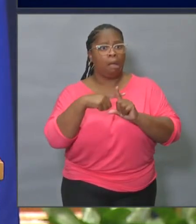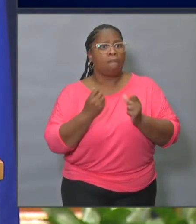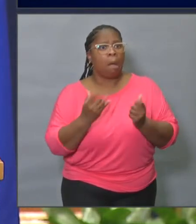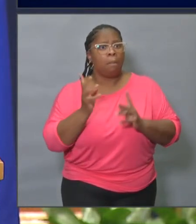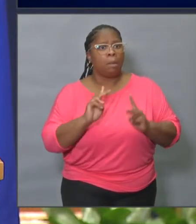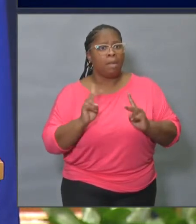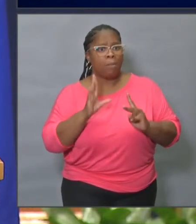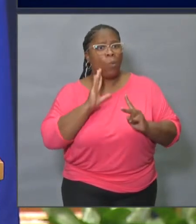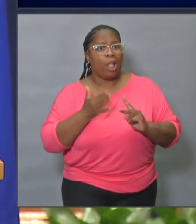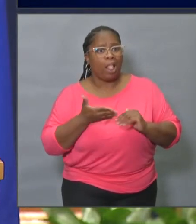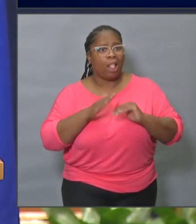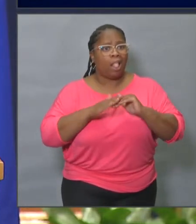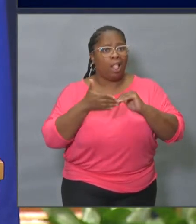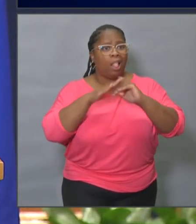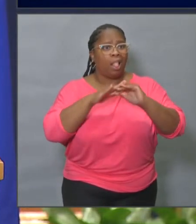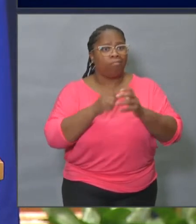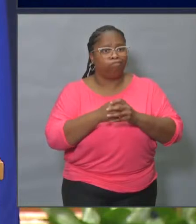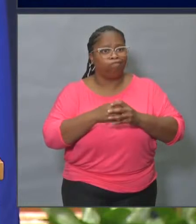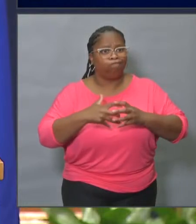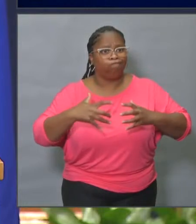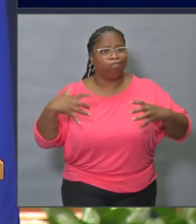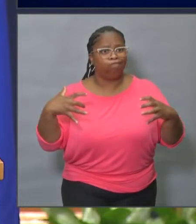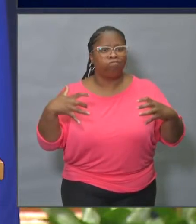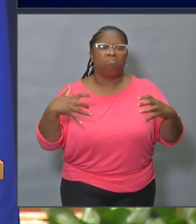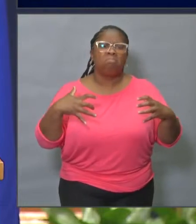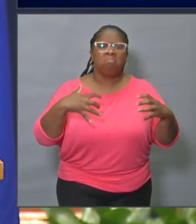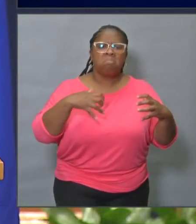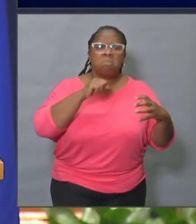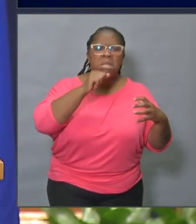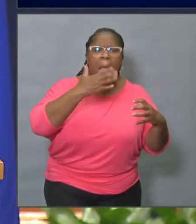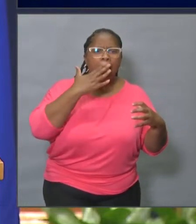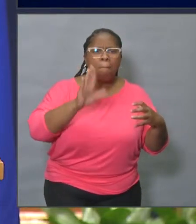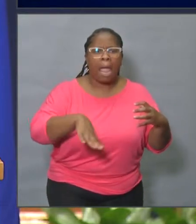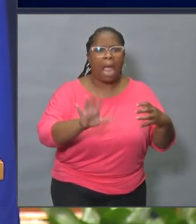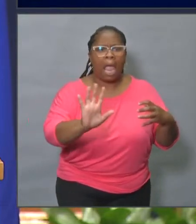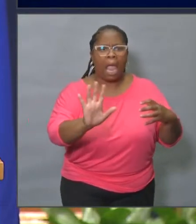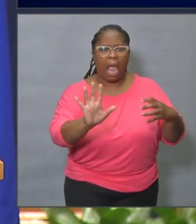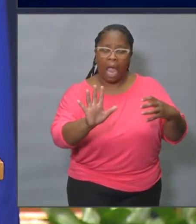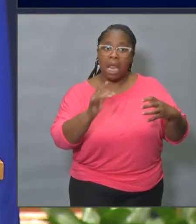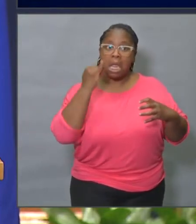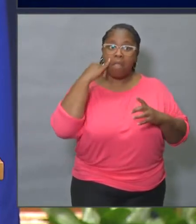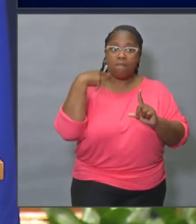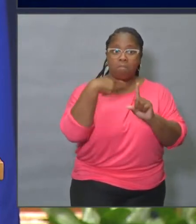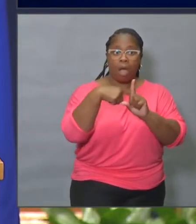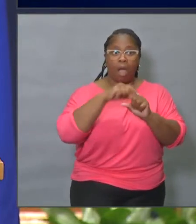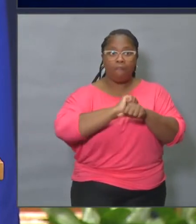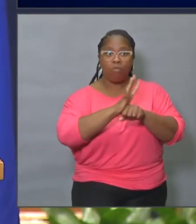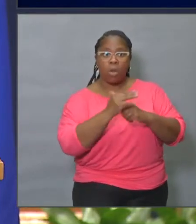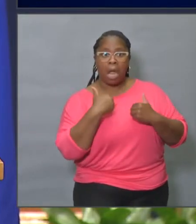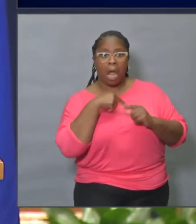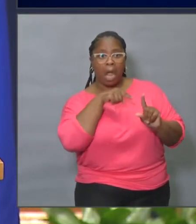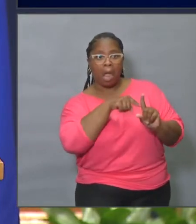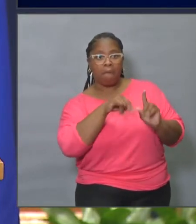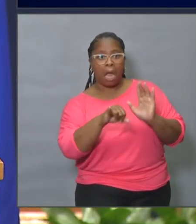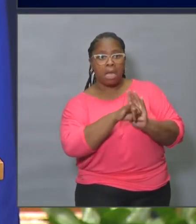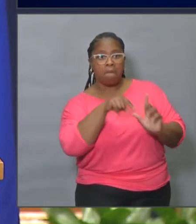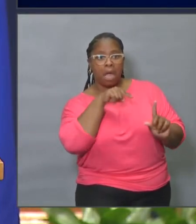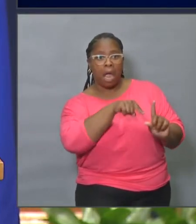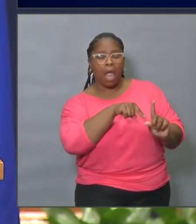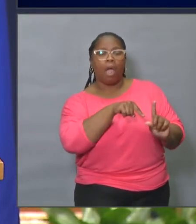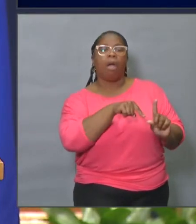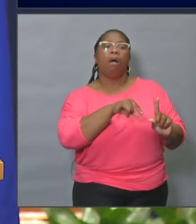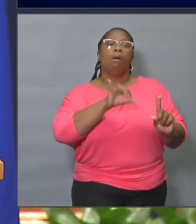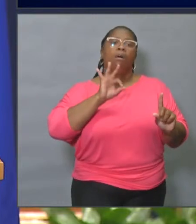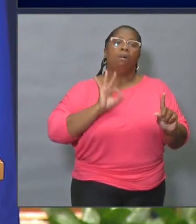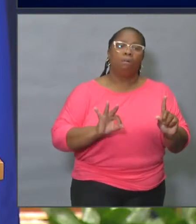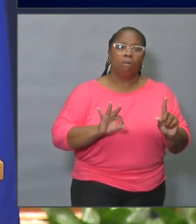before, that's not a bad thing. When somebody is identified as being positive for COVID-19, it's an opportunity for them to